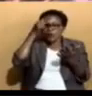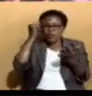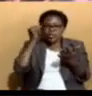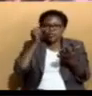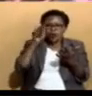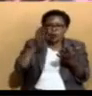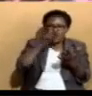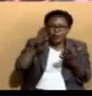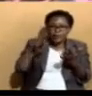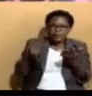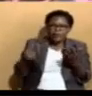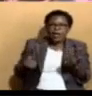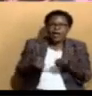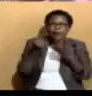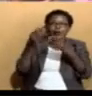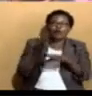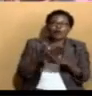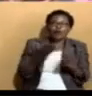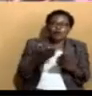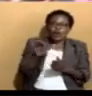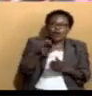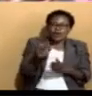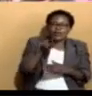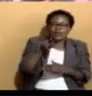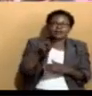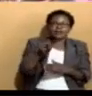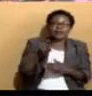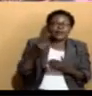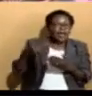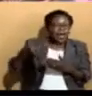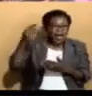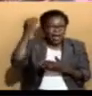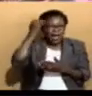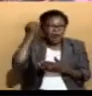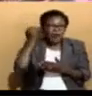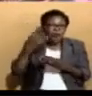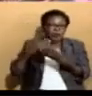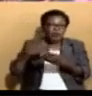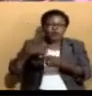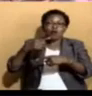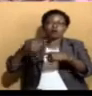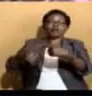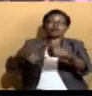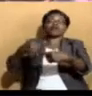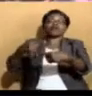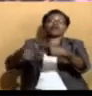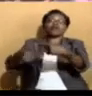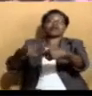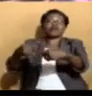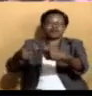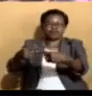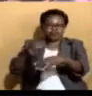error occurred. The High Court proceeded on the basis